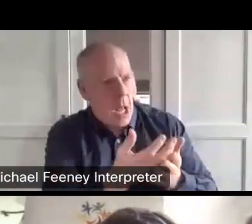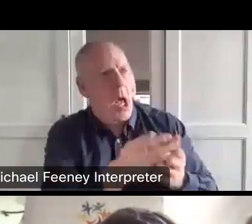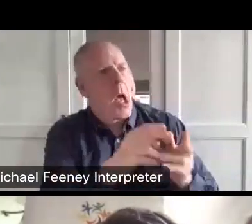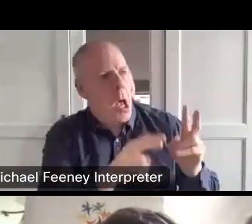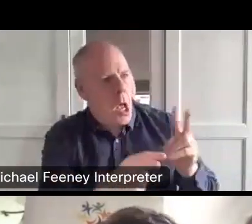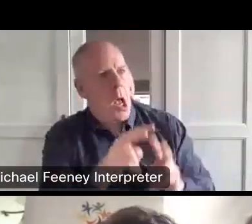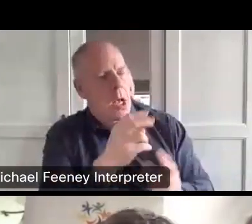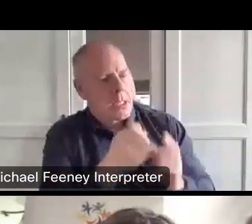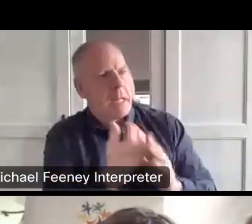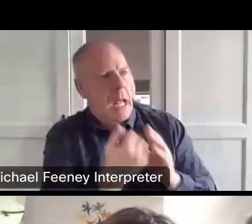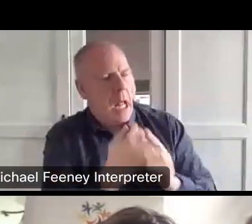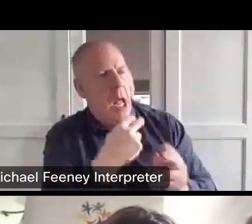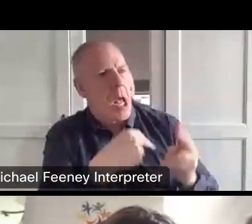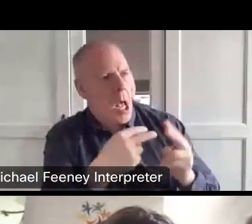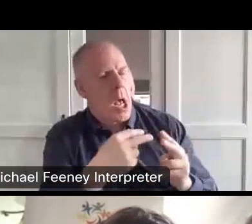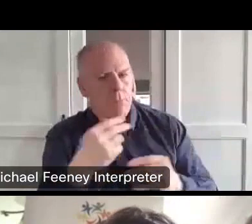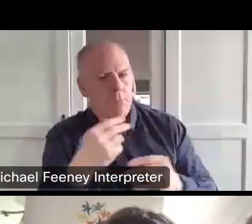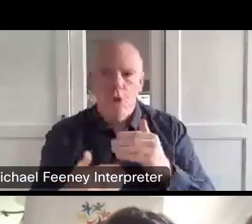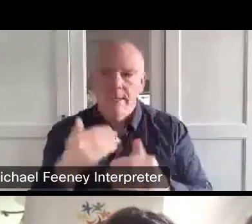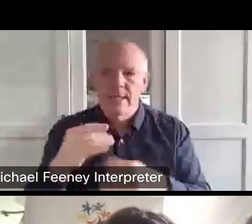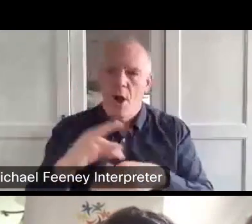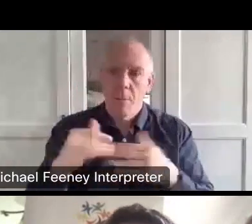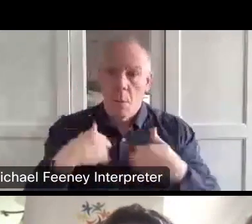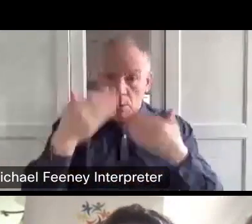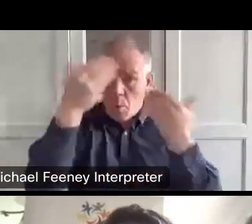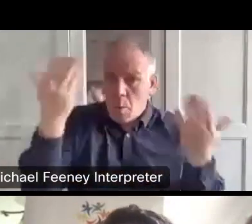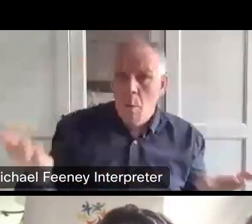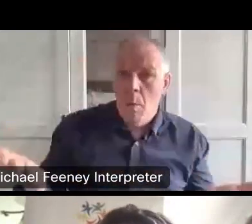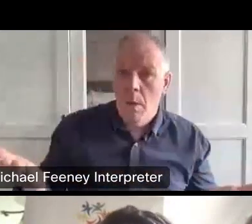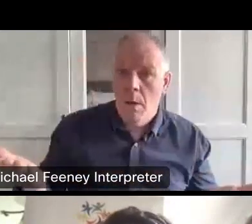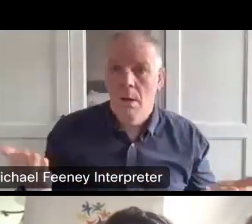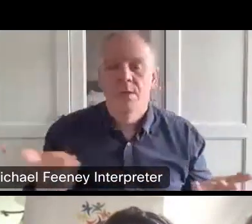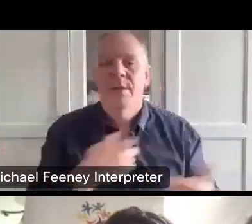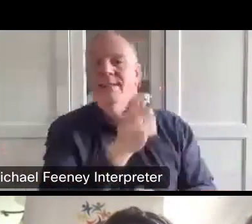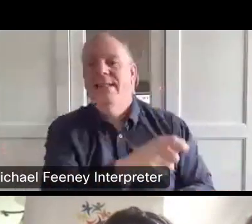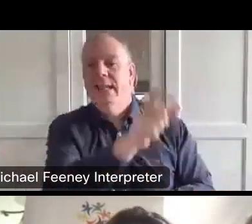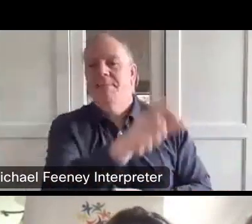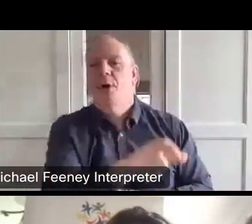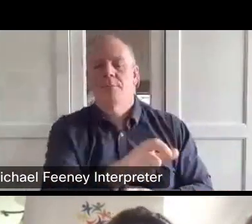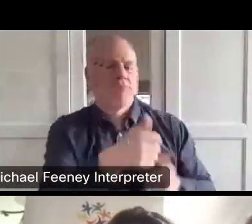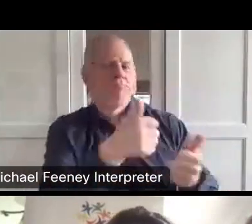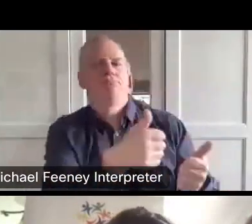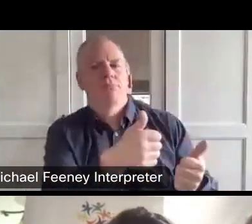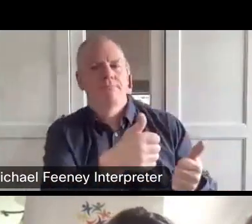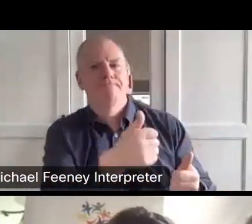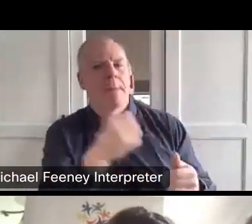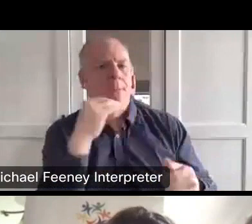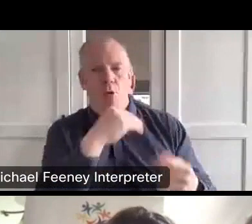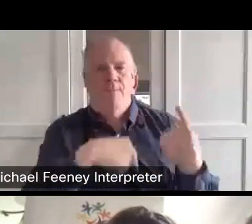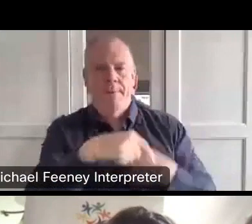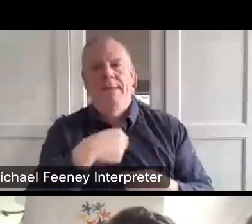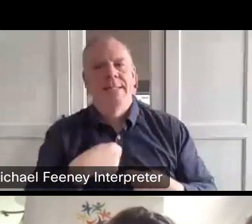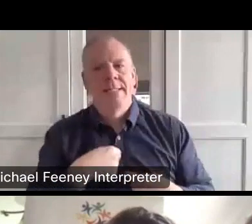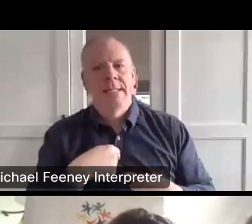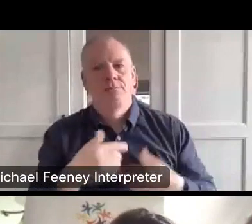know, maybe that's processed within a hospital environment. We don't know these things. So designated person would have been really important to that